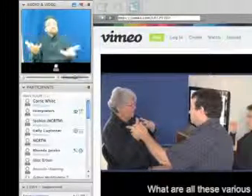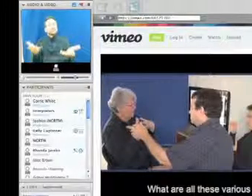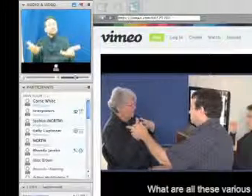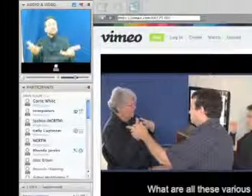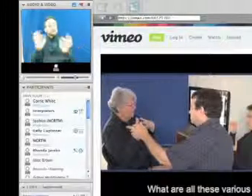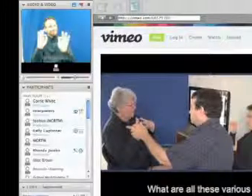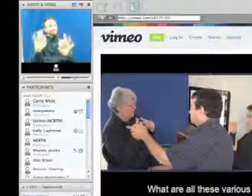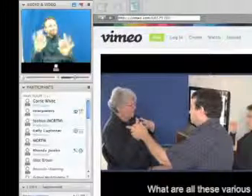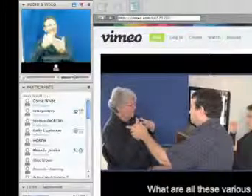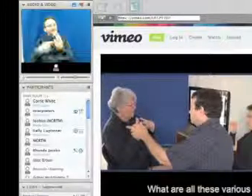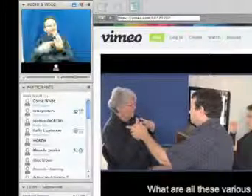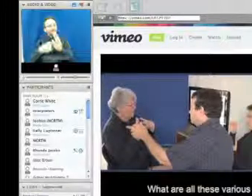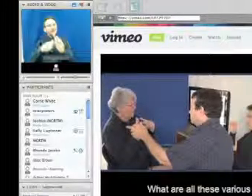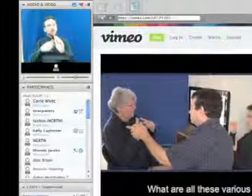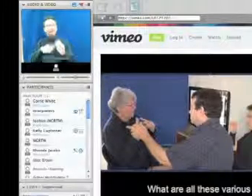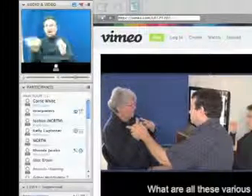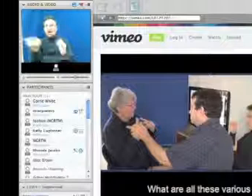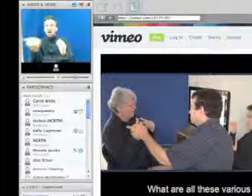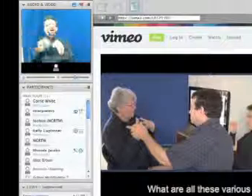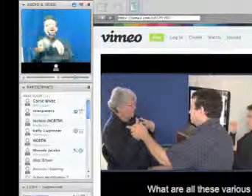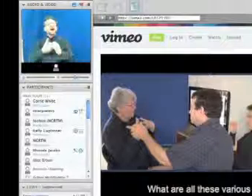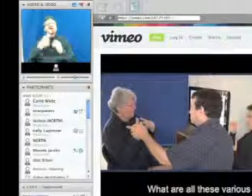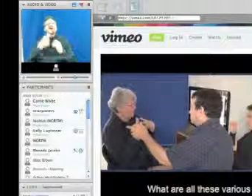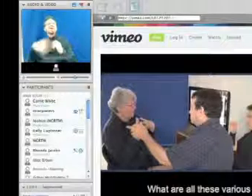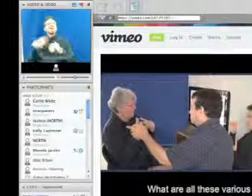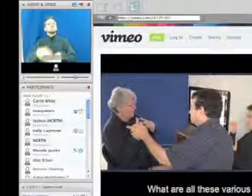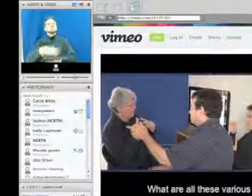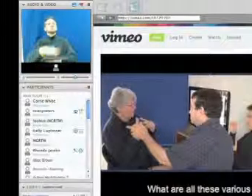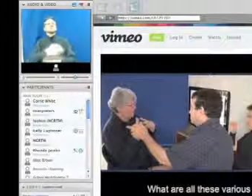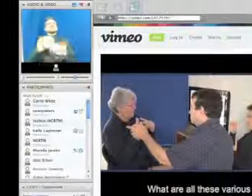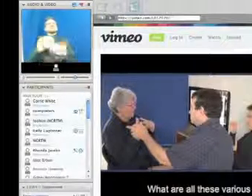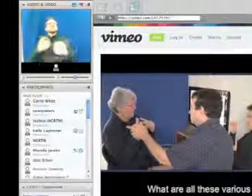What other differences did some of you do?